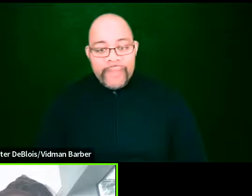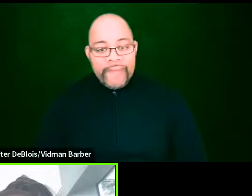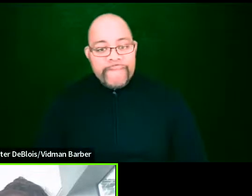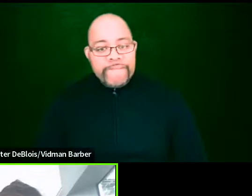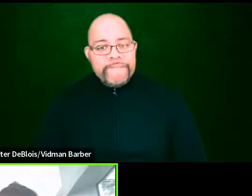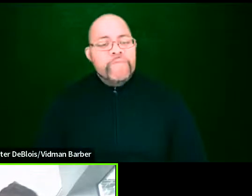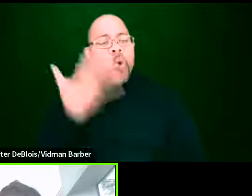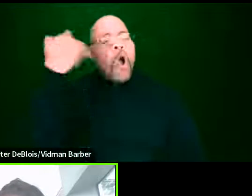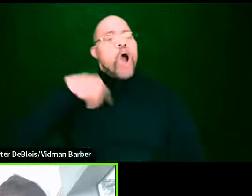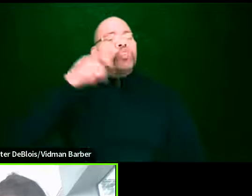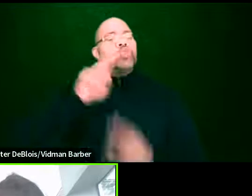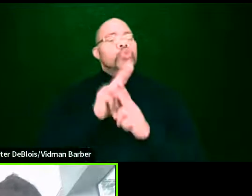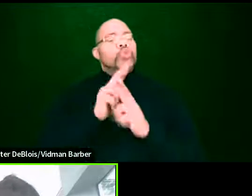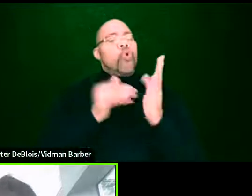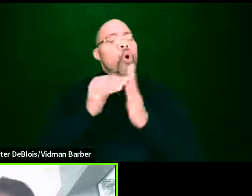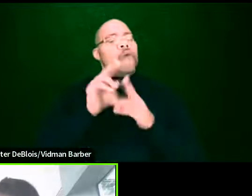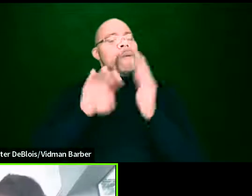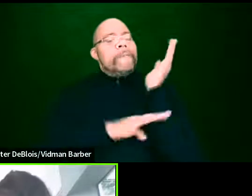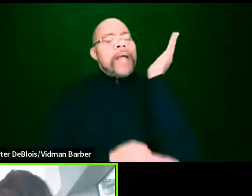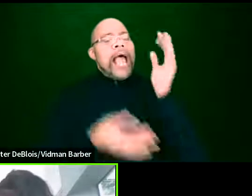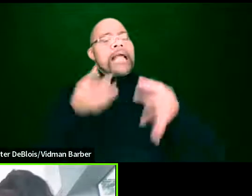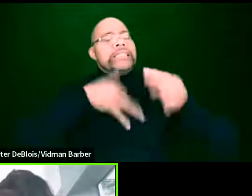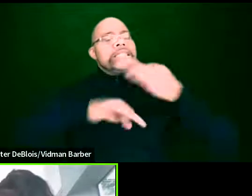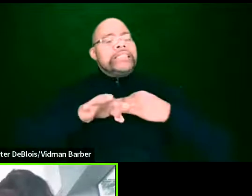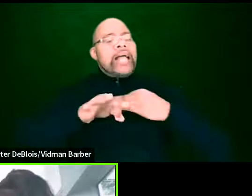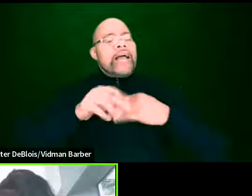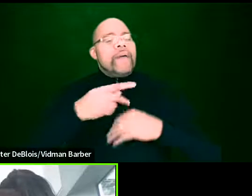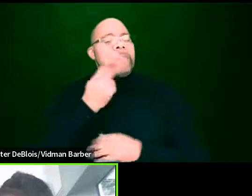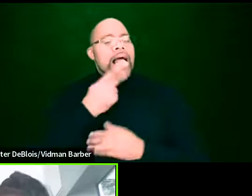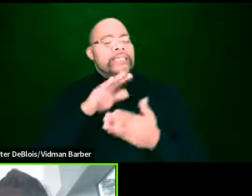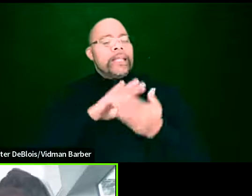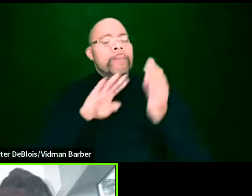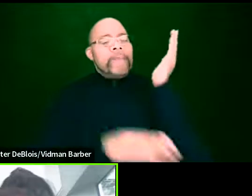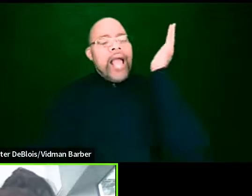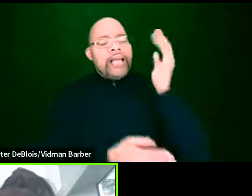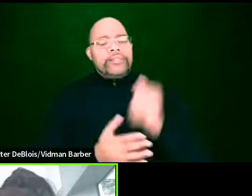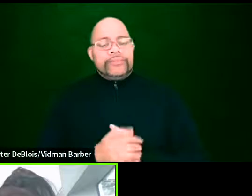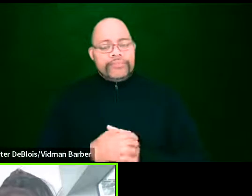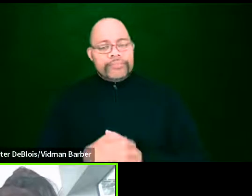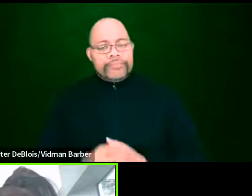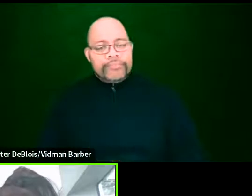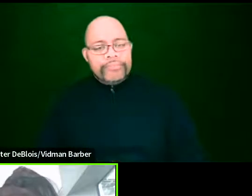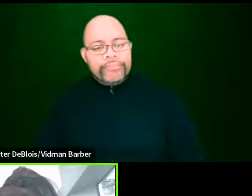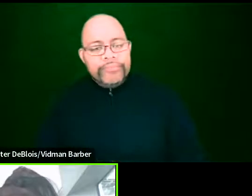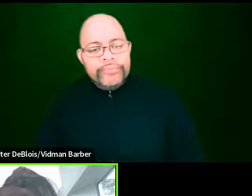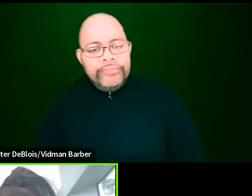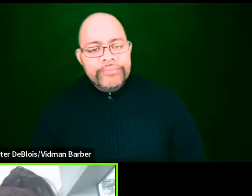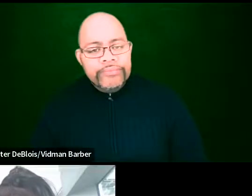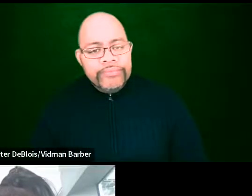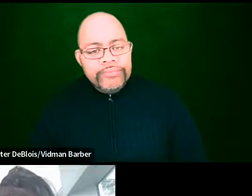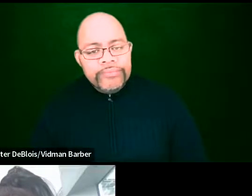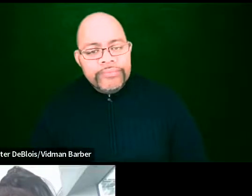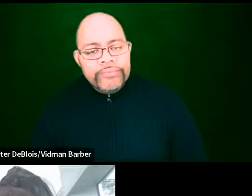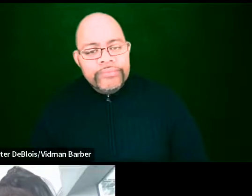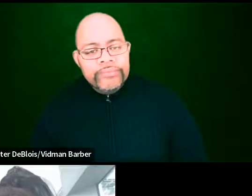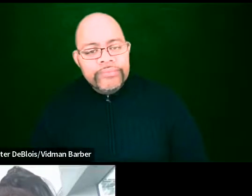Why should we use reusable bags instead of plastic bags? Kenzie?